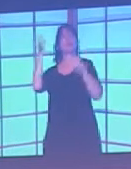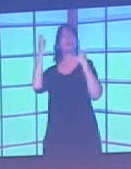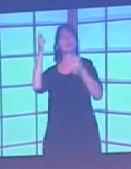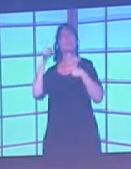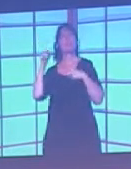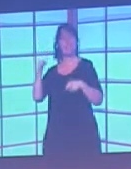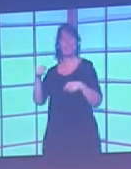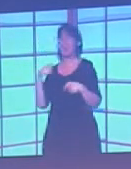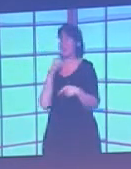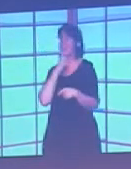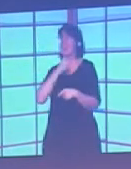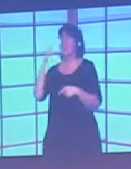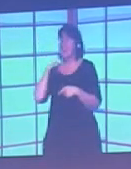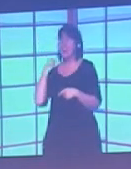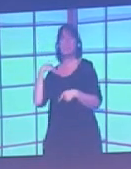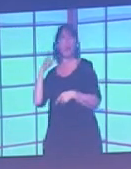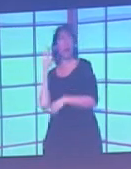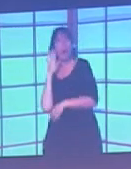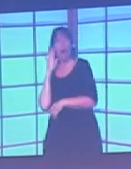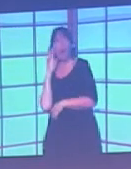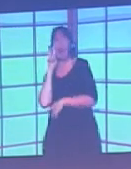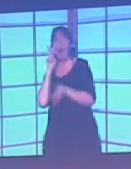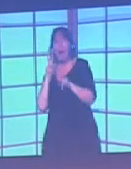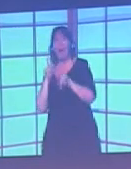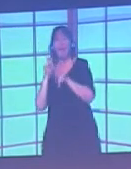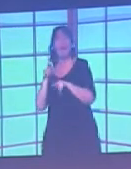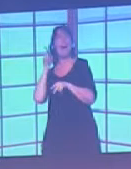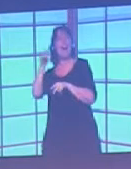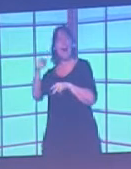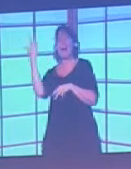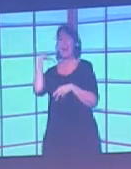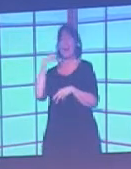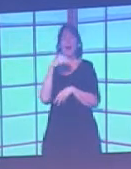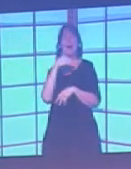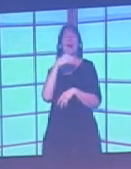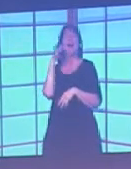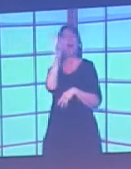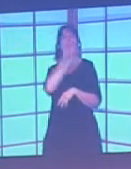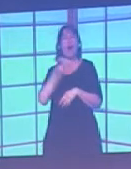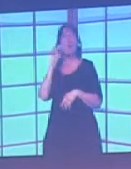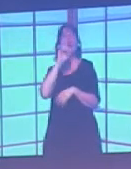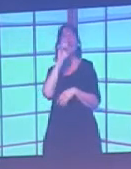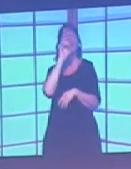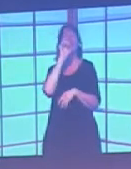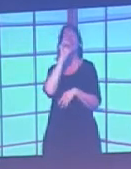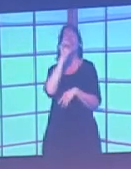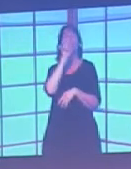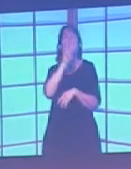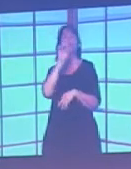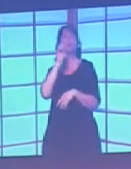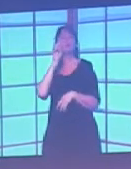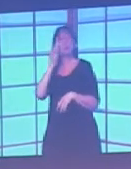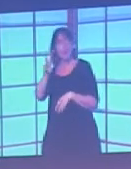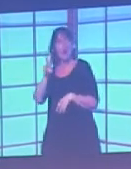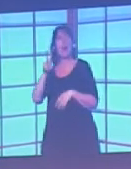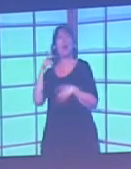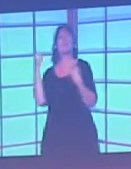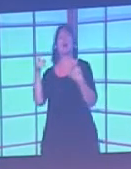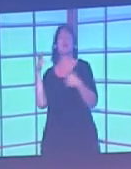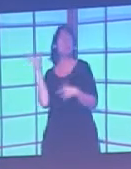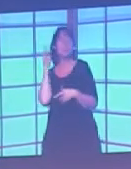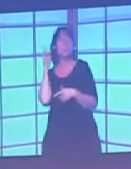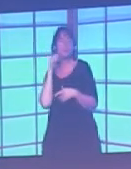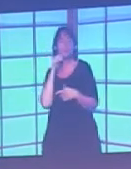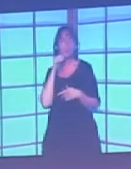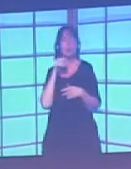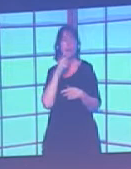the legacy work and what went on during Euro 2012, and we heard from Lubomir about audio description, and we,